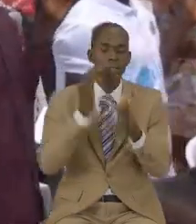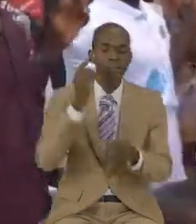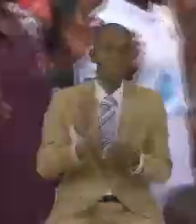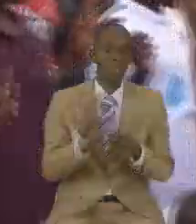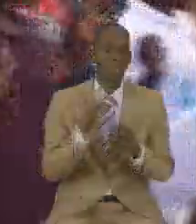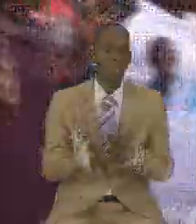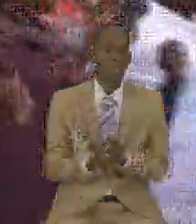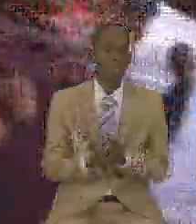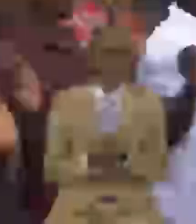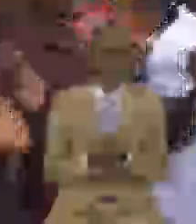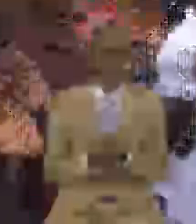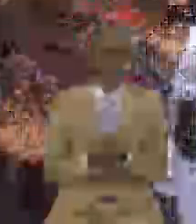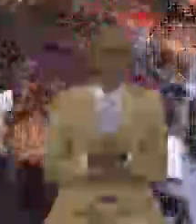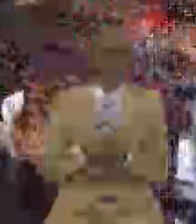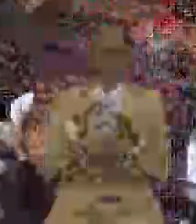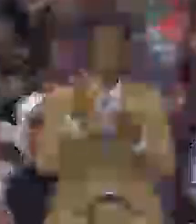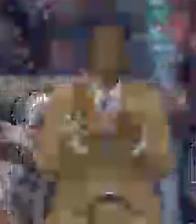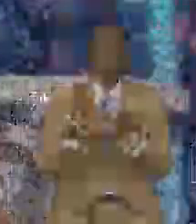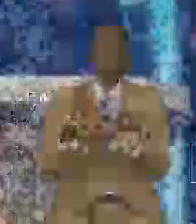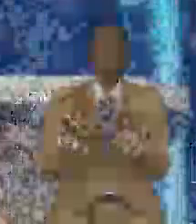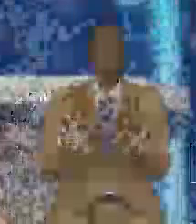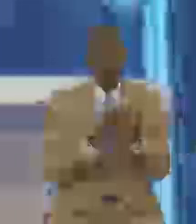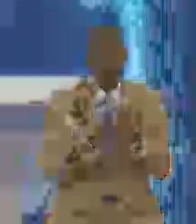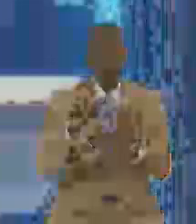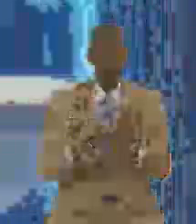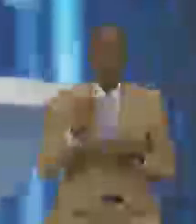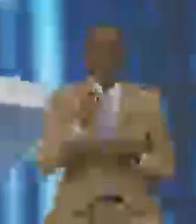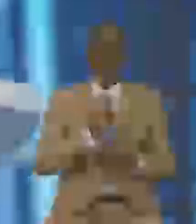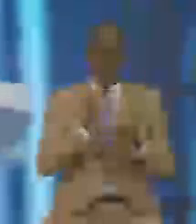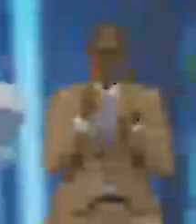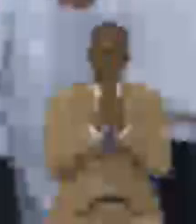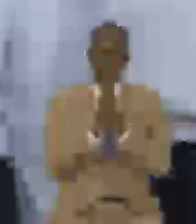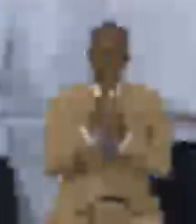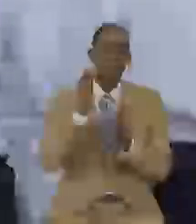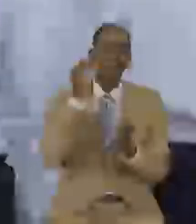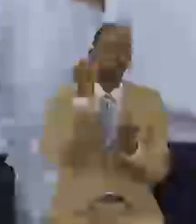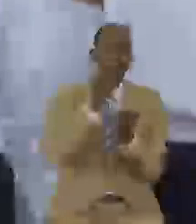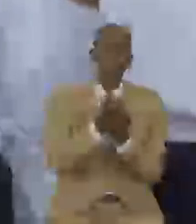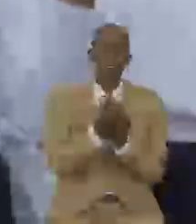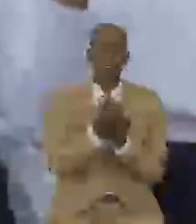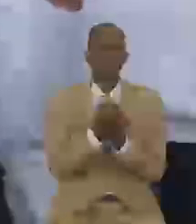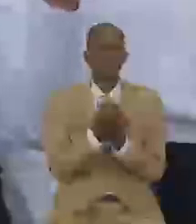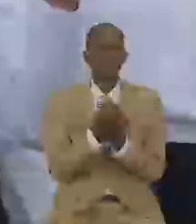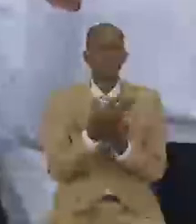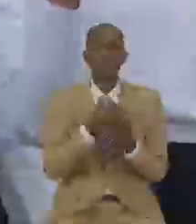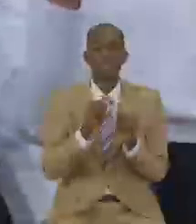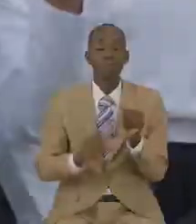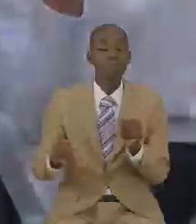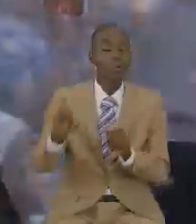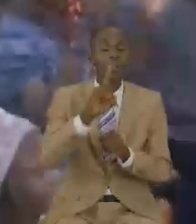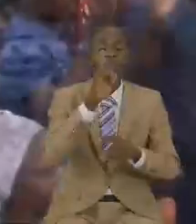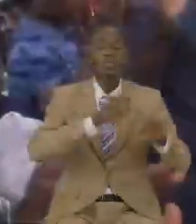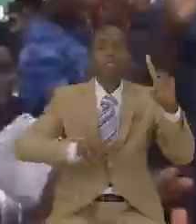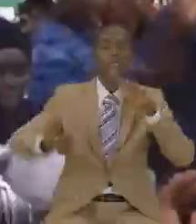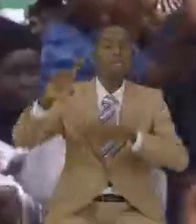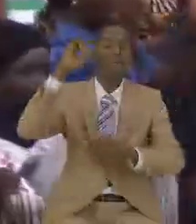name. In Jesus' name I pray. And everybody